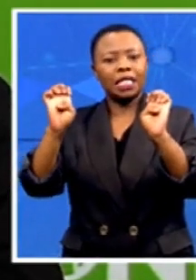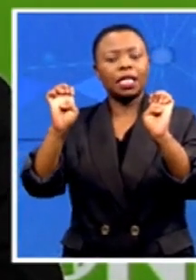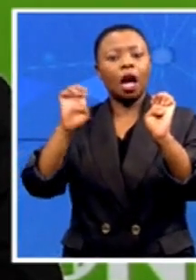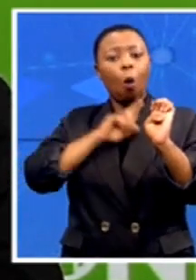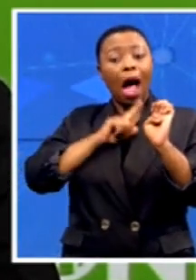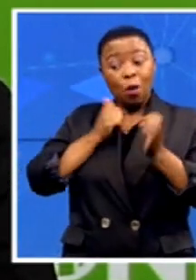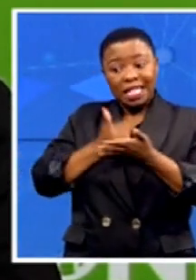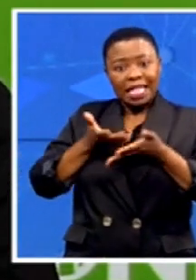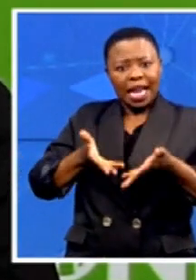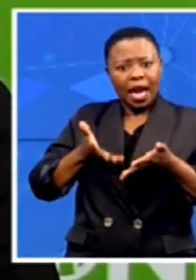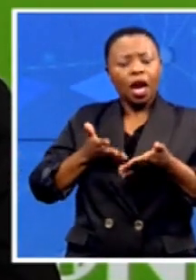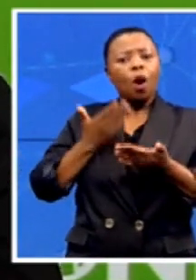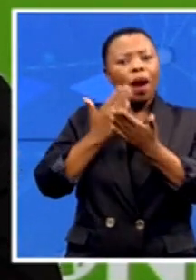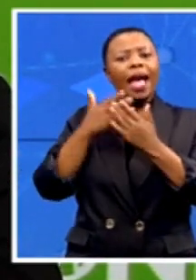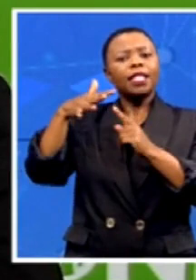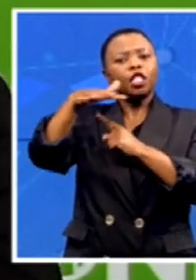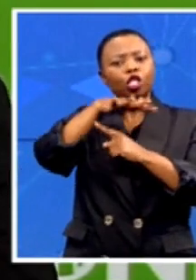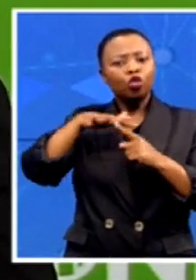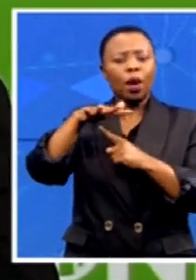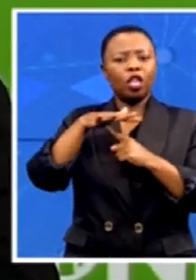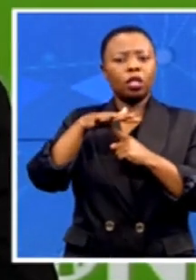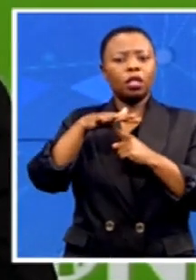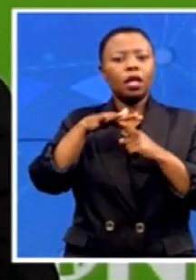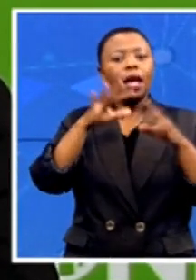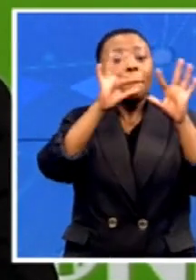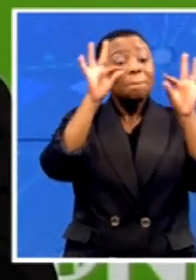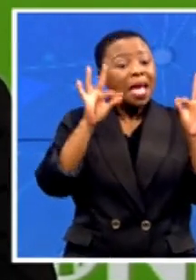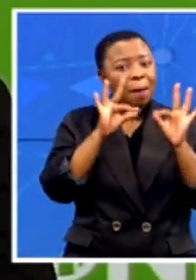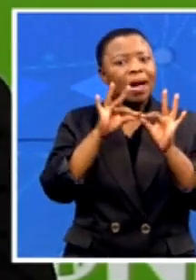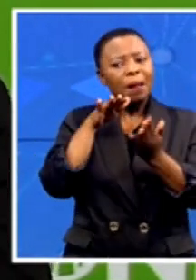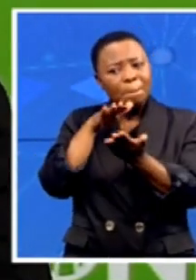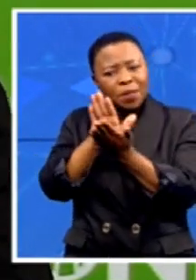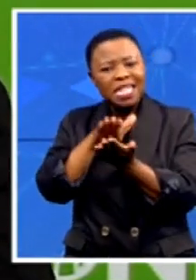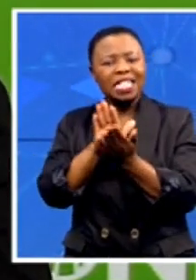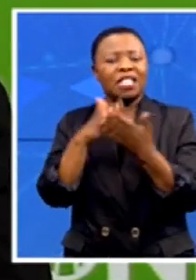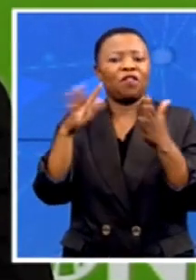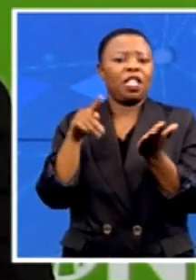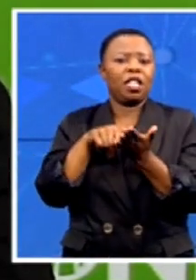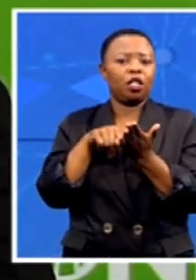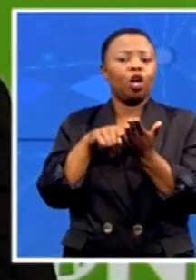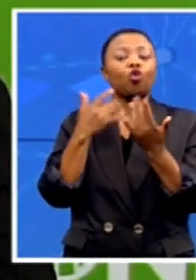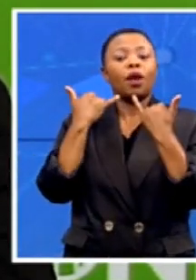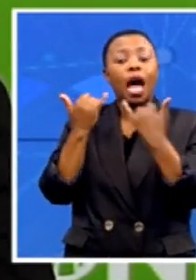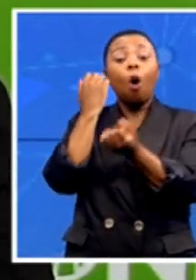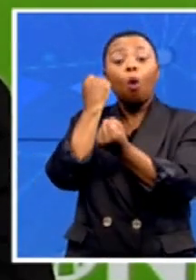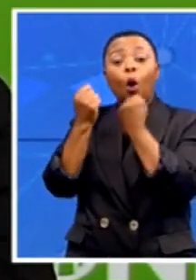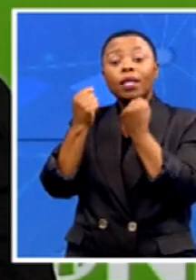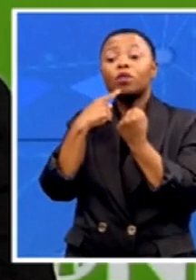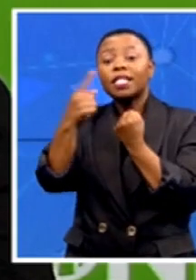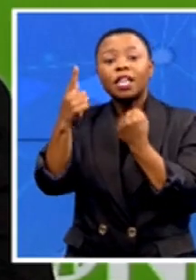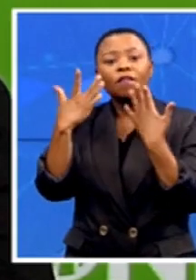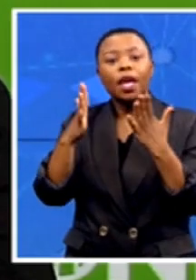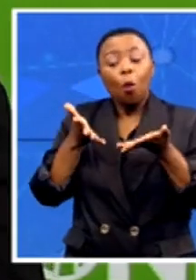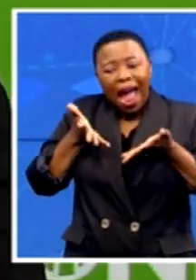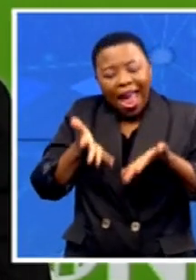where ballot papers are being printed. And on that basis, we say to the court, we are here on an urgent basis, and we further go